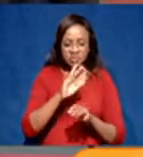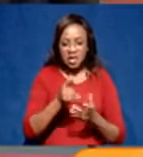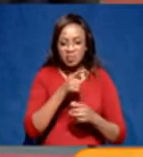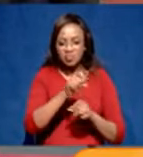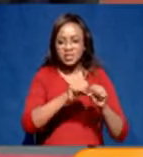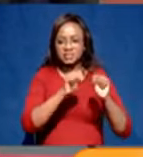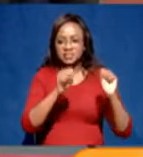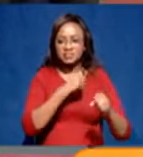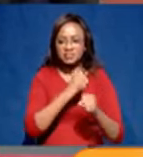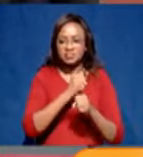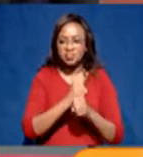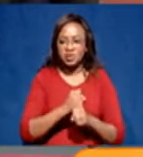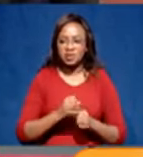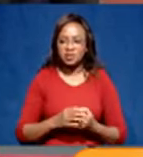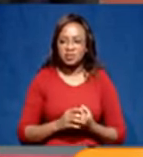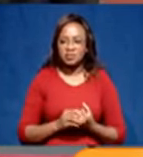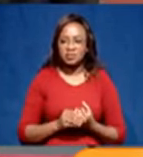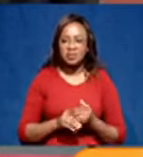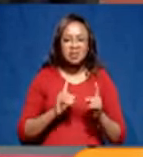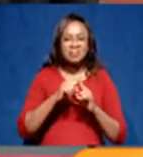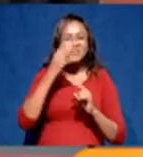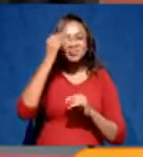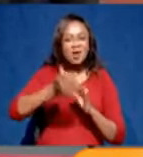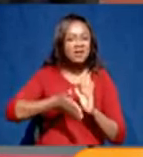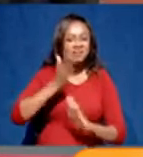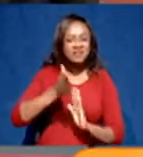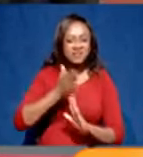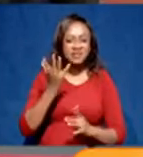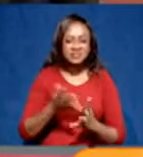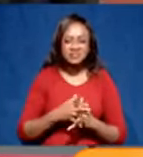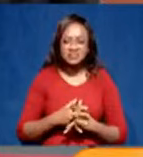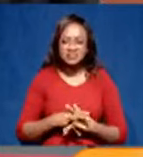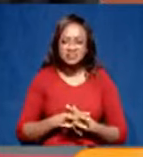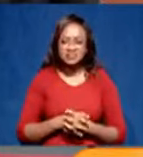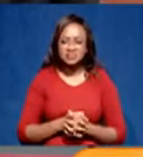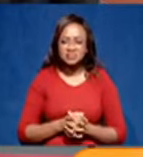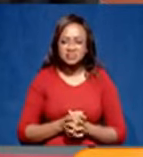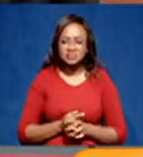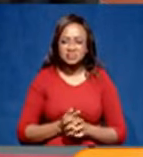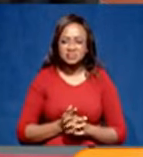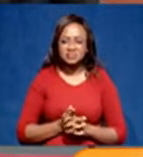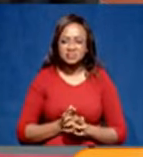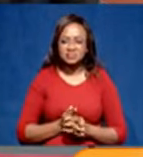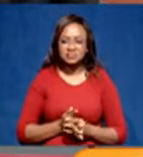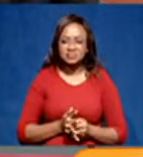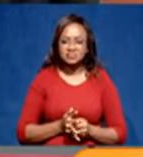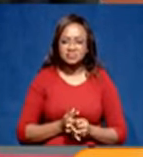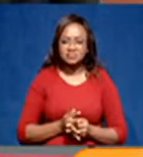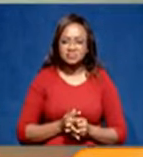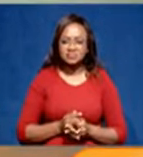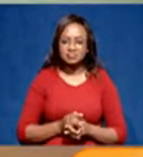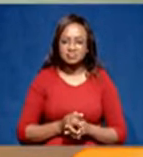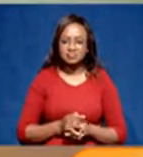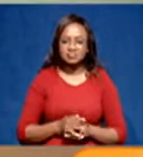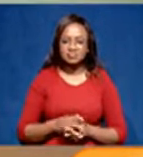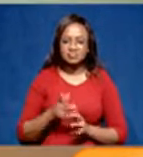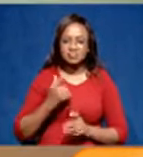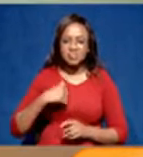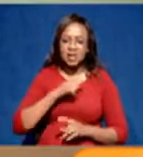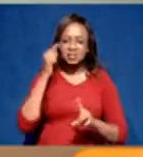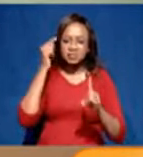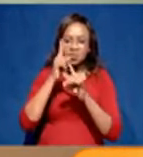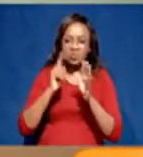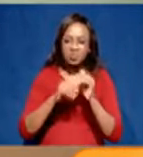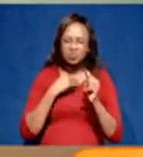roll out a system? And why the rush in the first place? We are not rushing. We want to provide care for